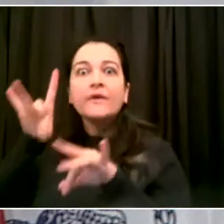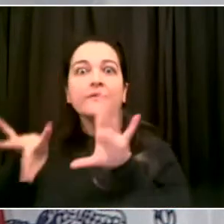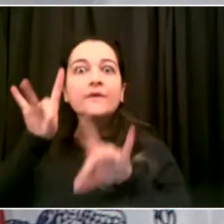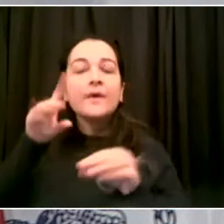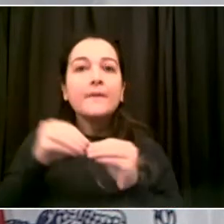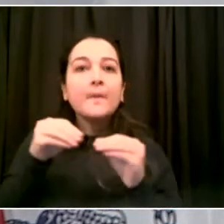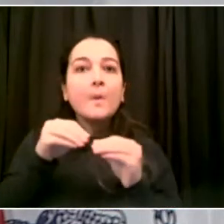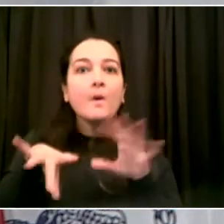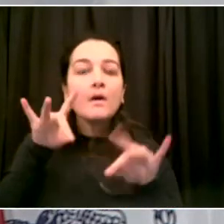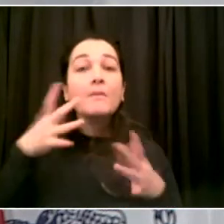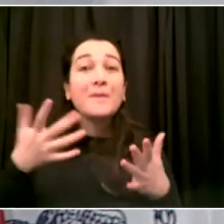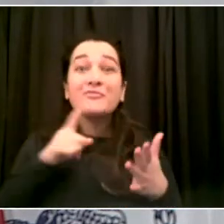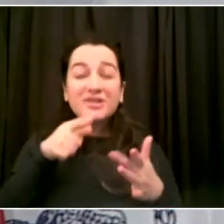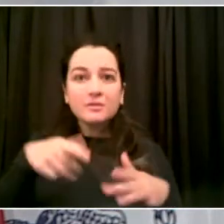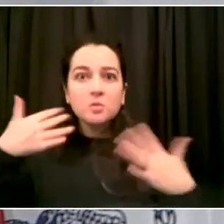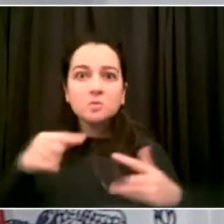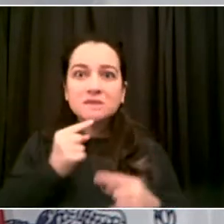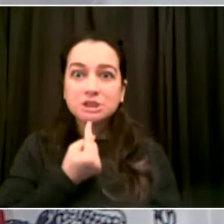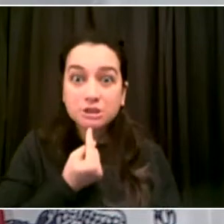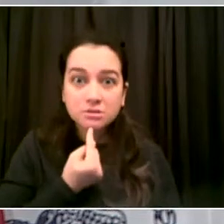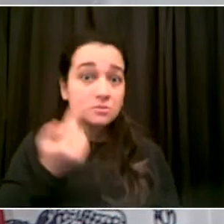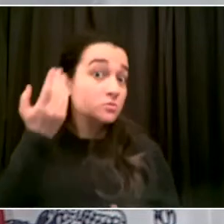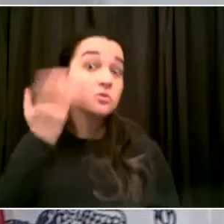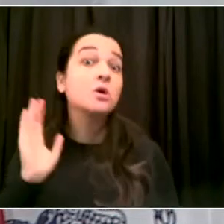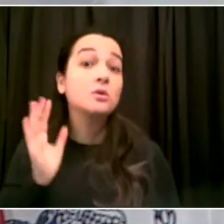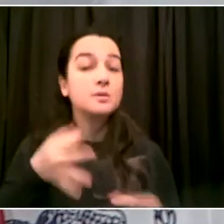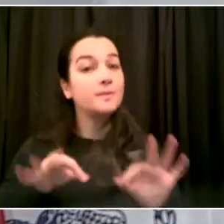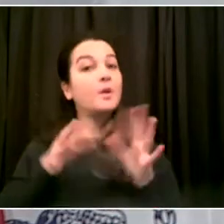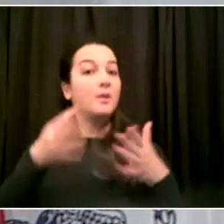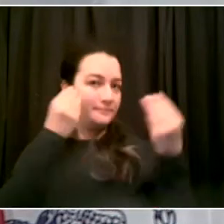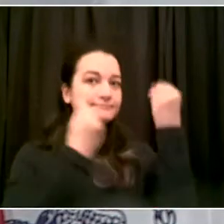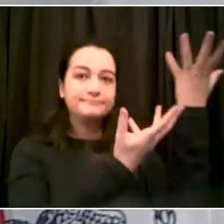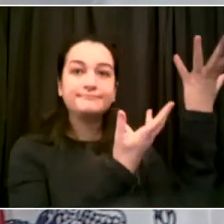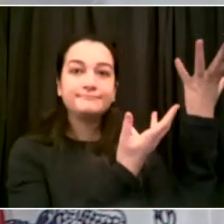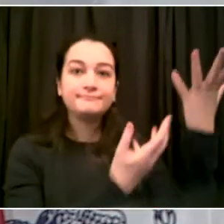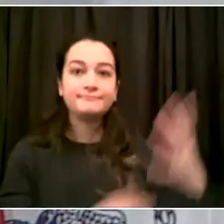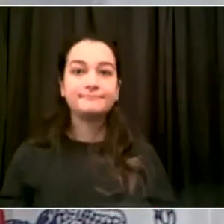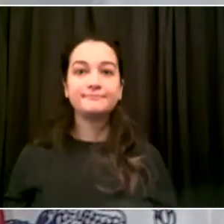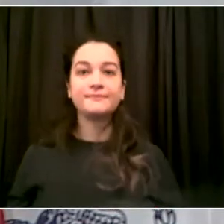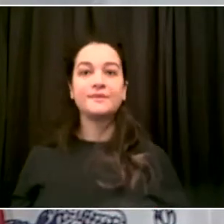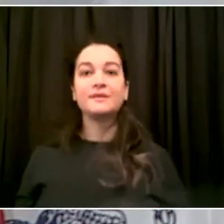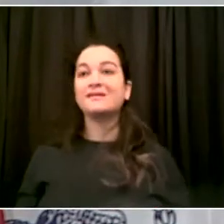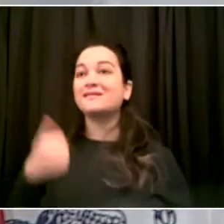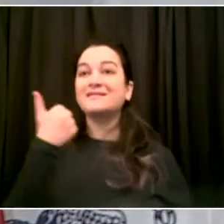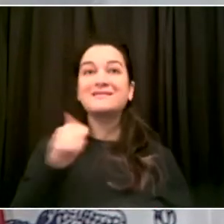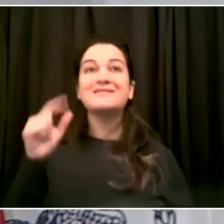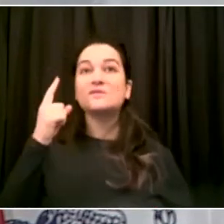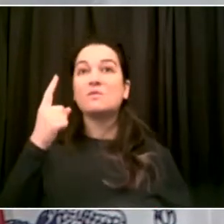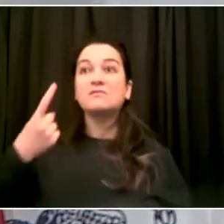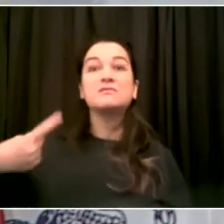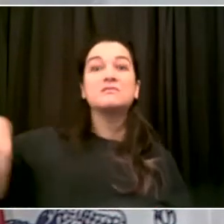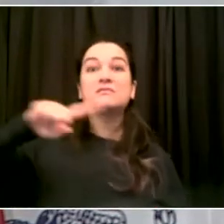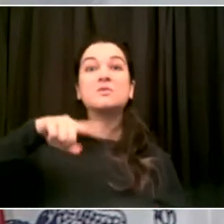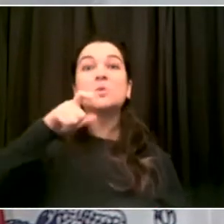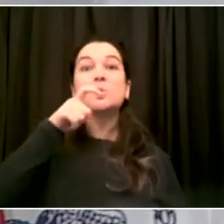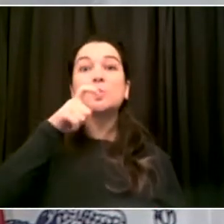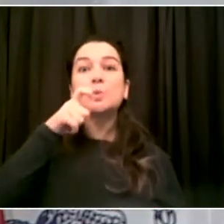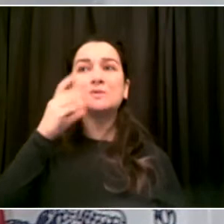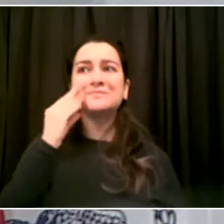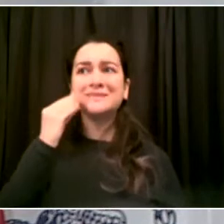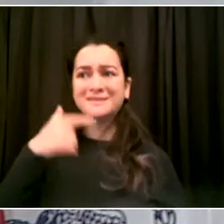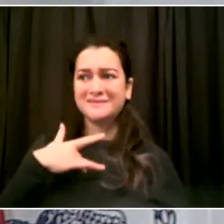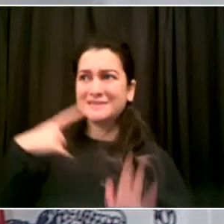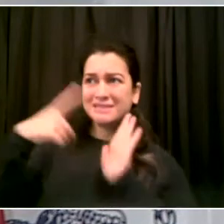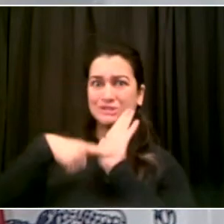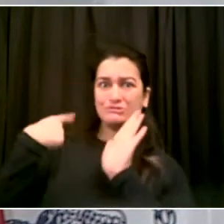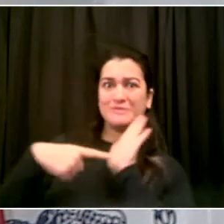any member of our community who's suffered discrimination and particularly acts of hate and had a sense that they were in danger because of who